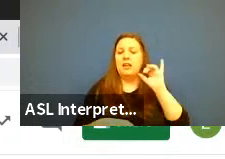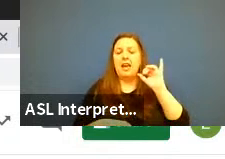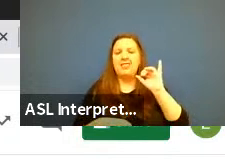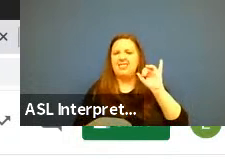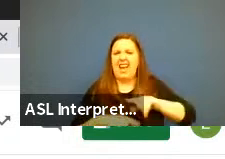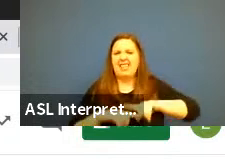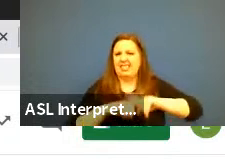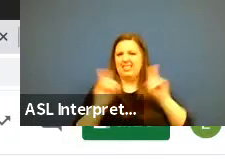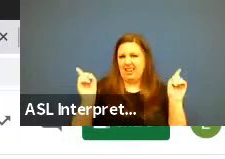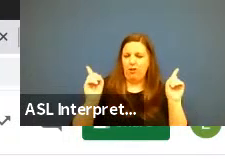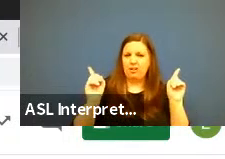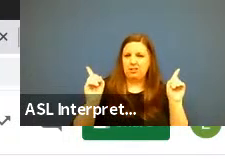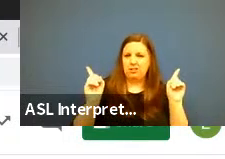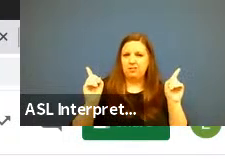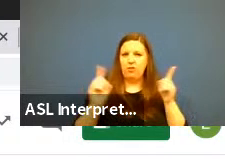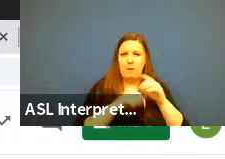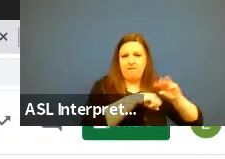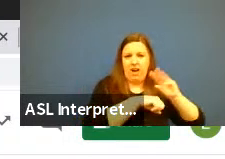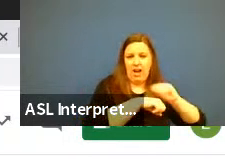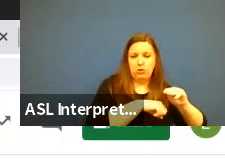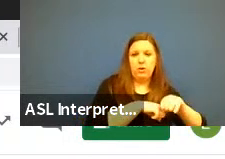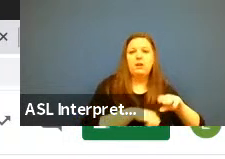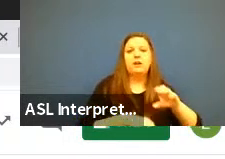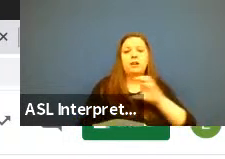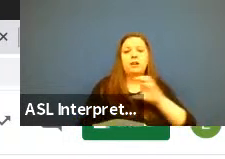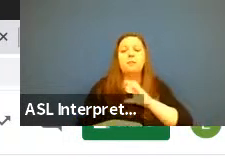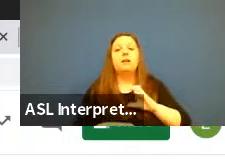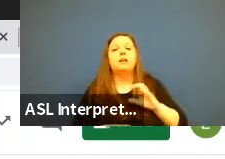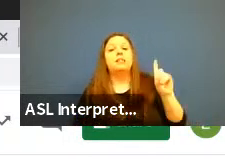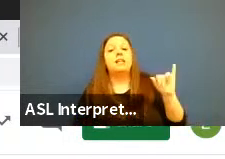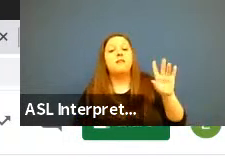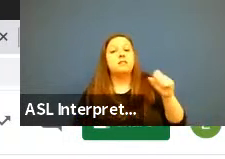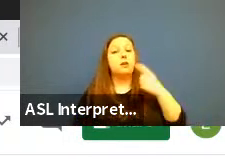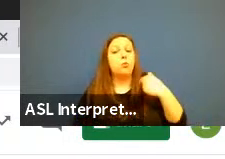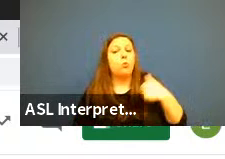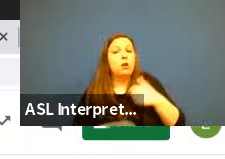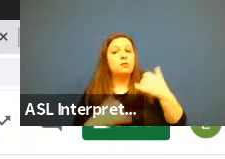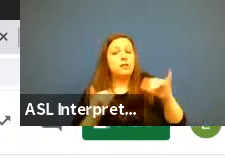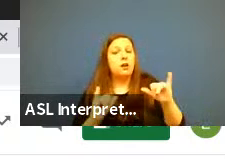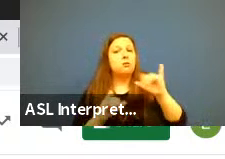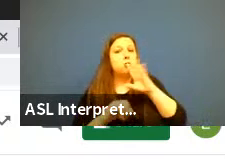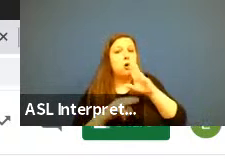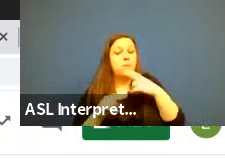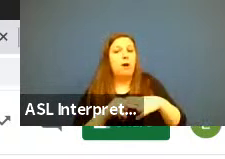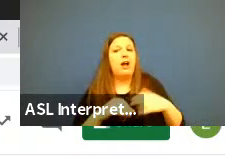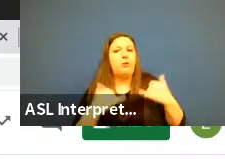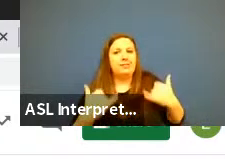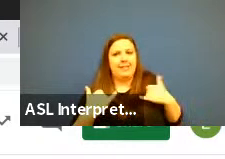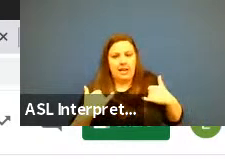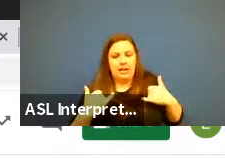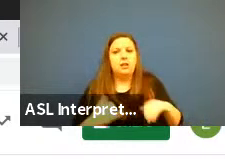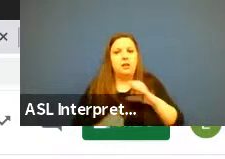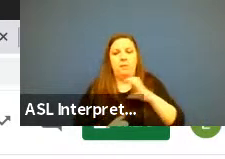think we're still talking about our standing committees. That's number one. We haven't moved to number two yet, have we?